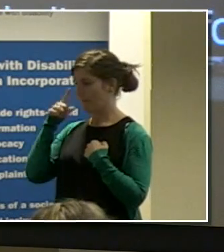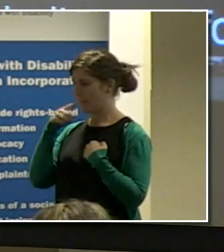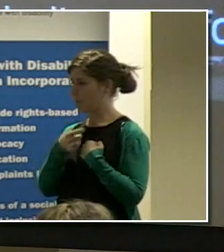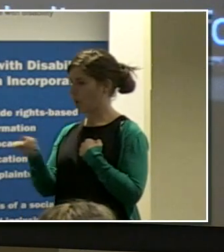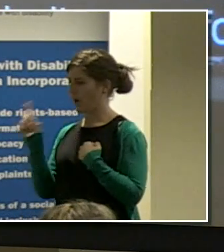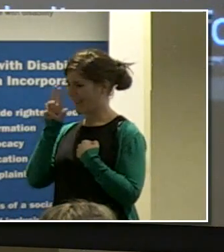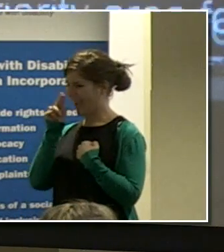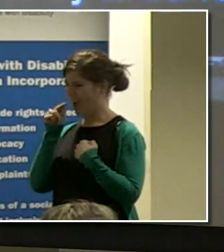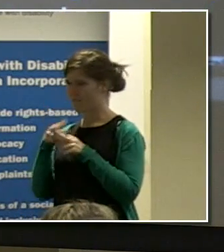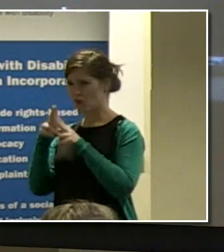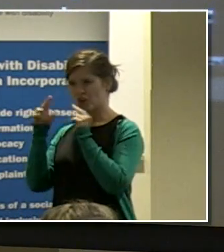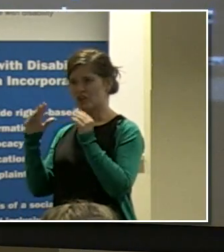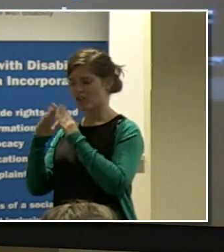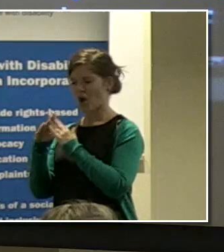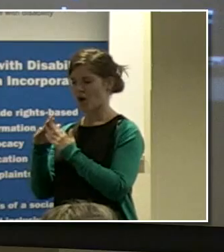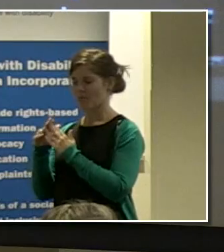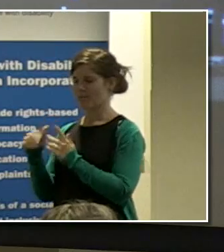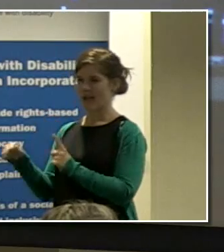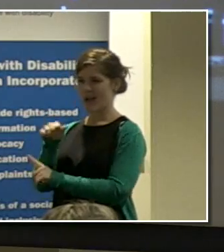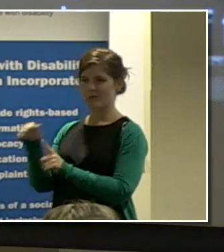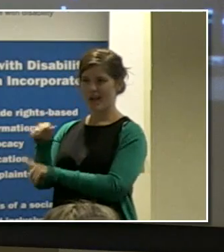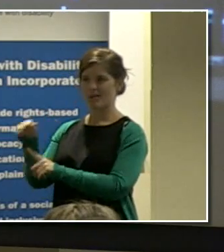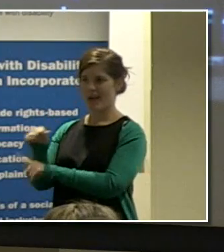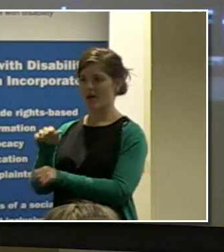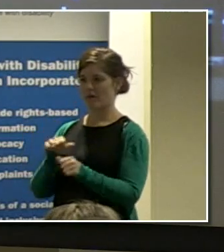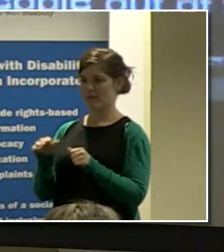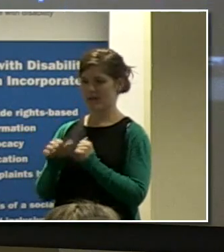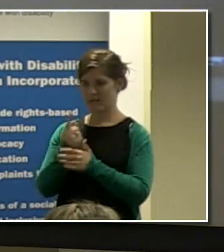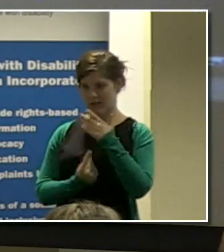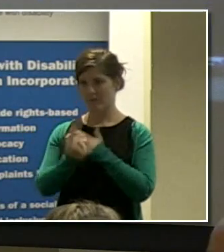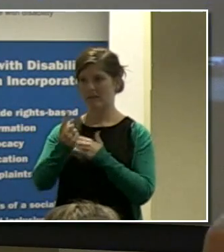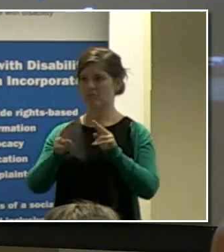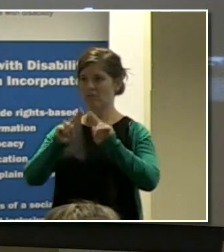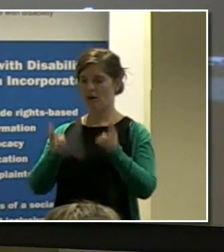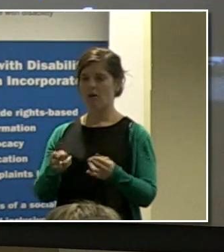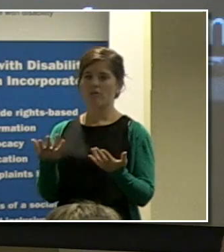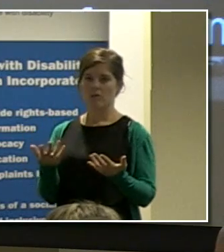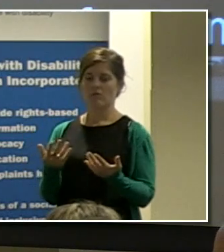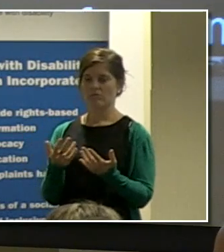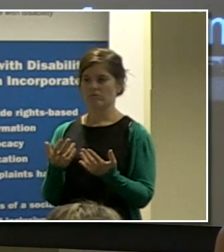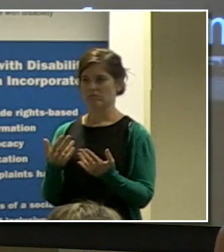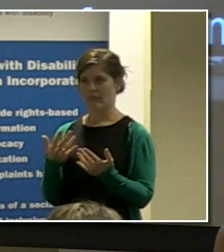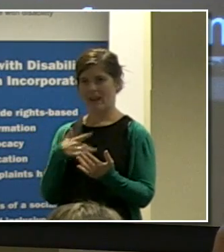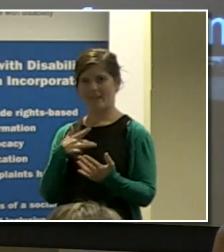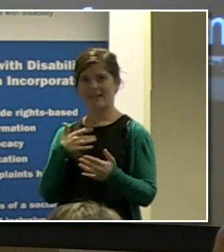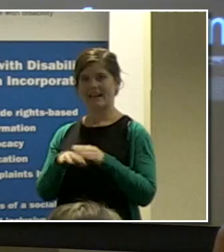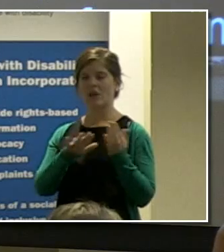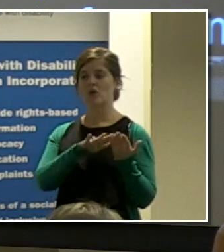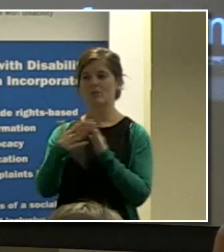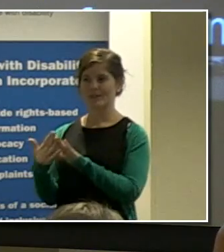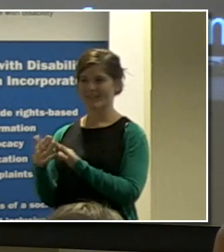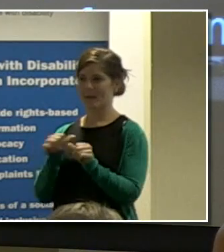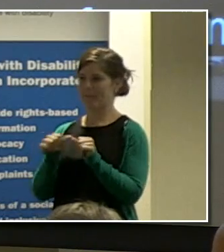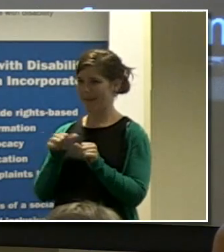people out of that inappropriate type of accommodation and living in better